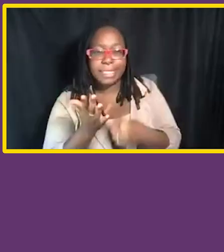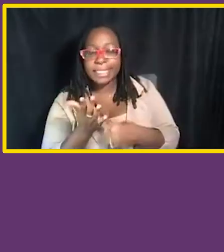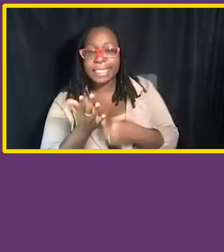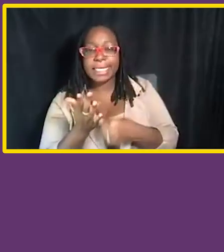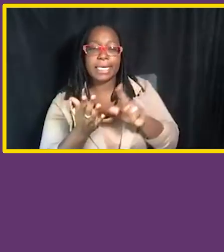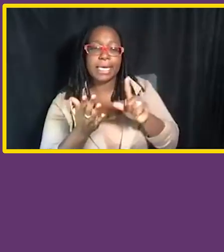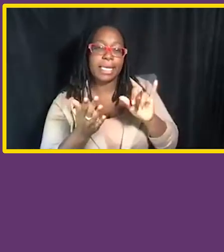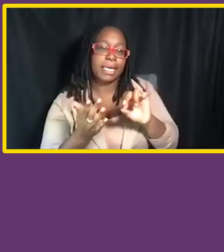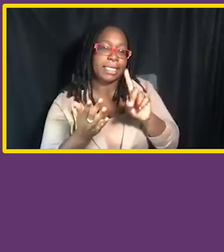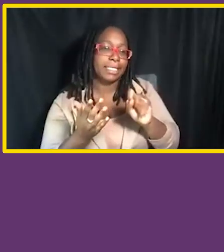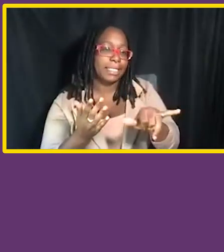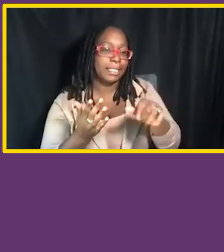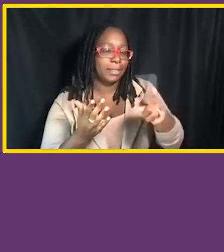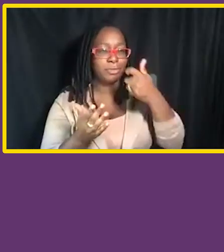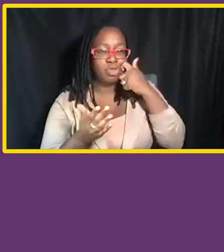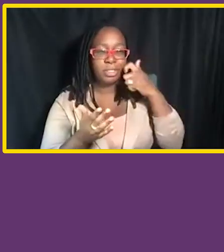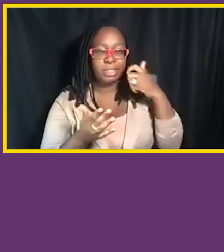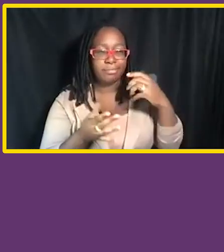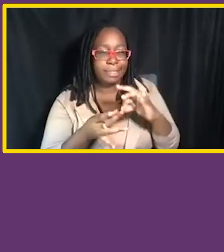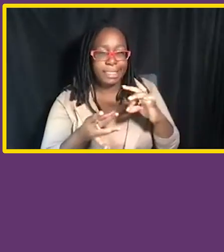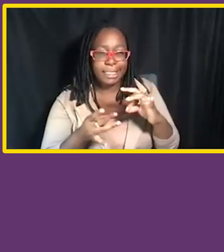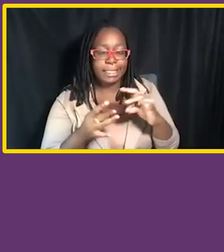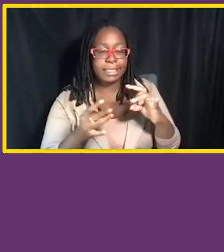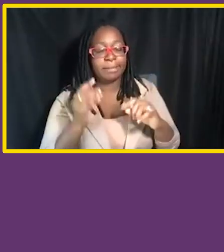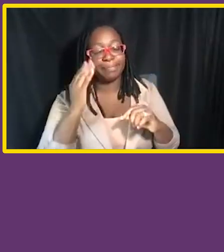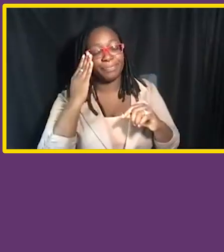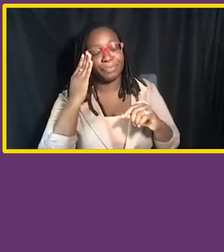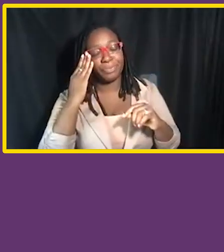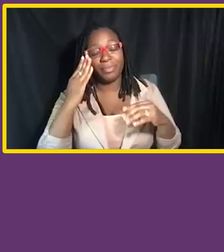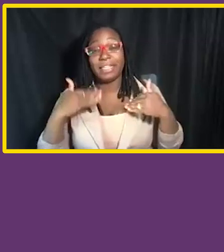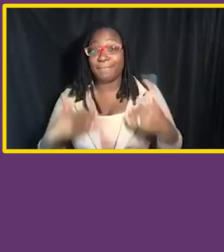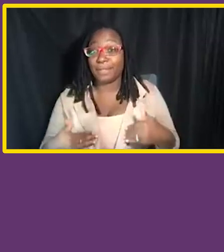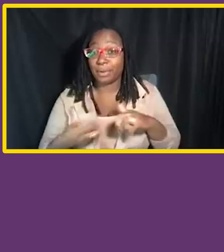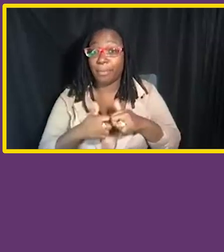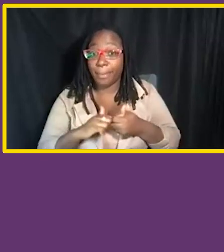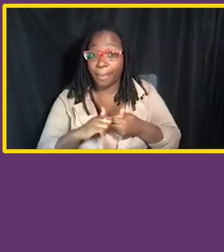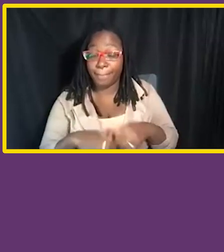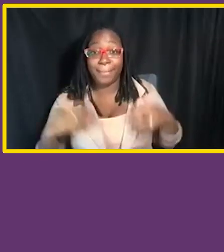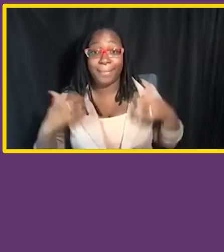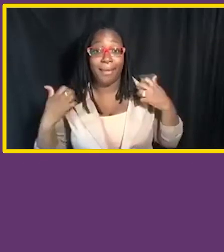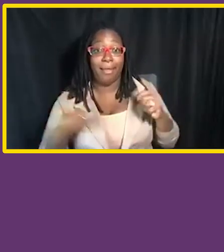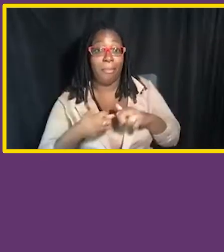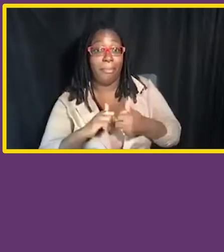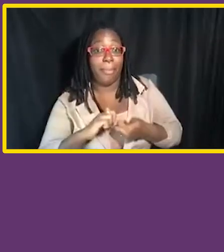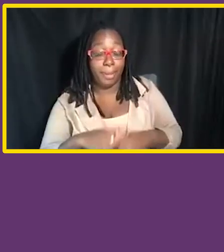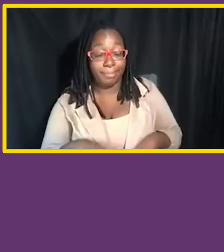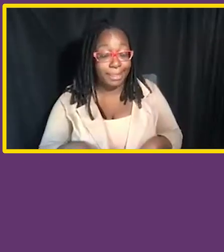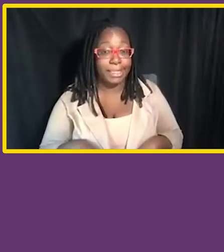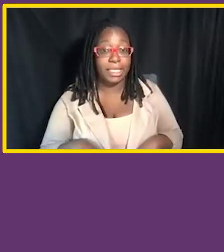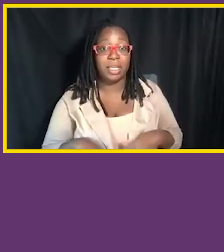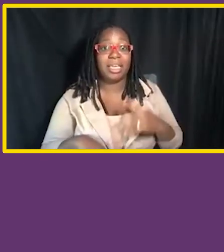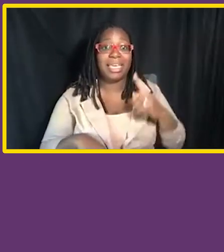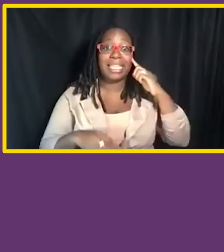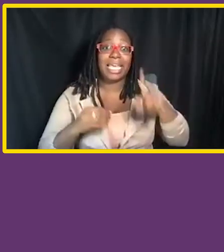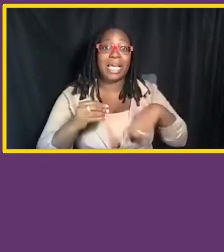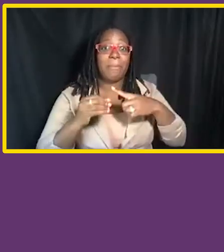around the physical problems that start to emerge, the health problems that start to emerge, is think of weathering,